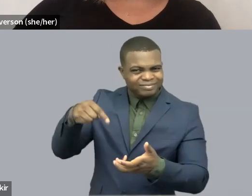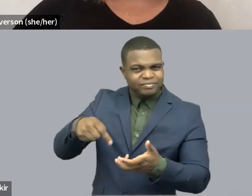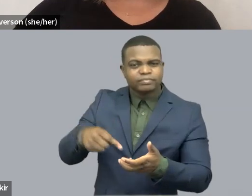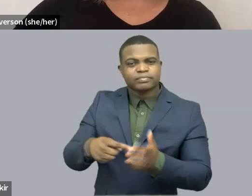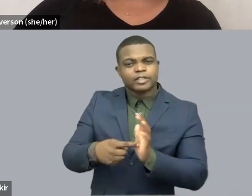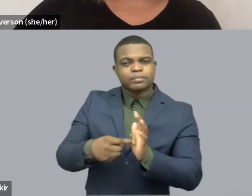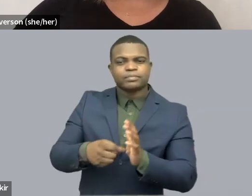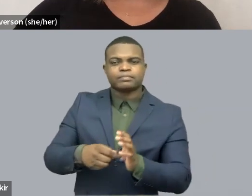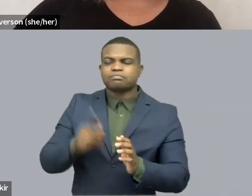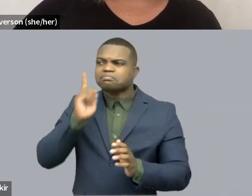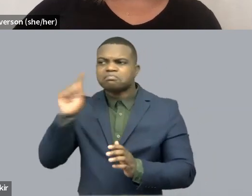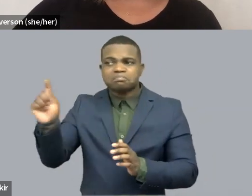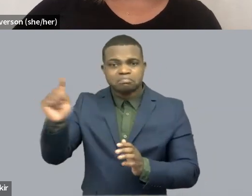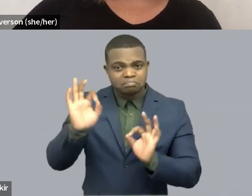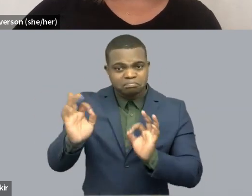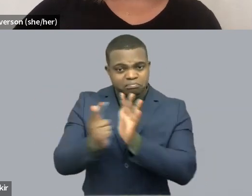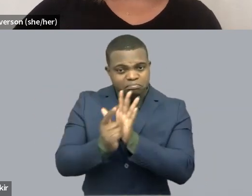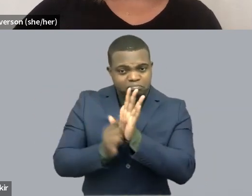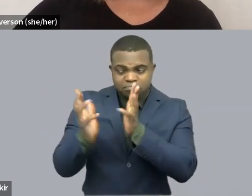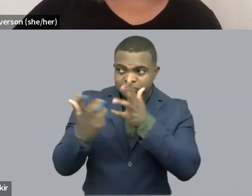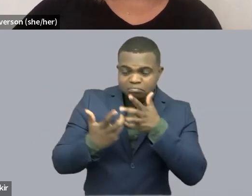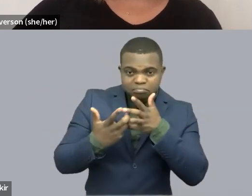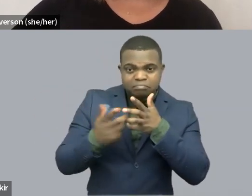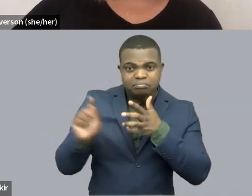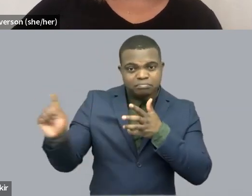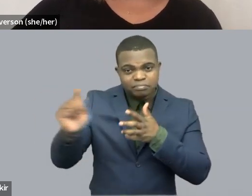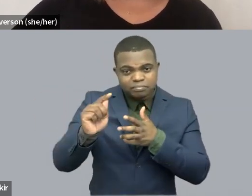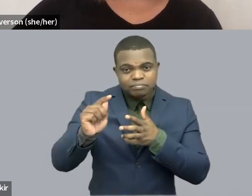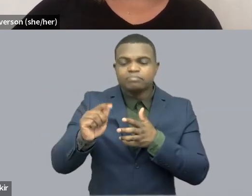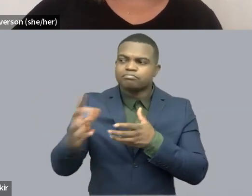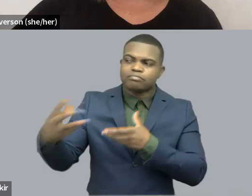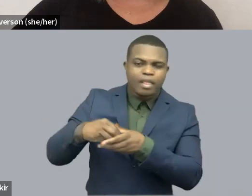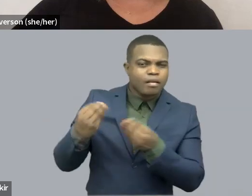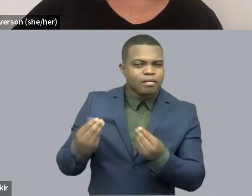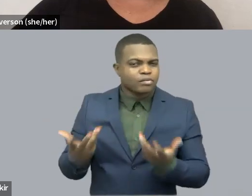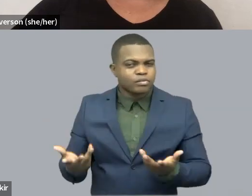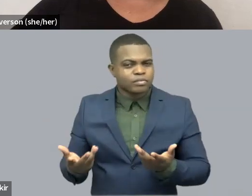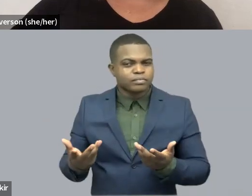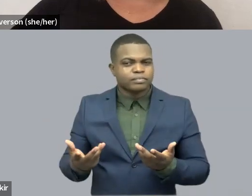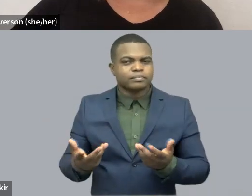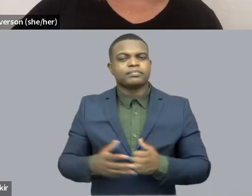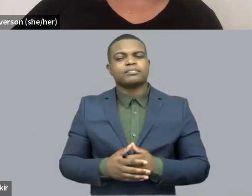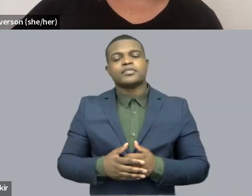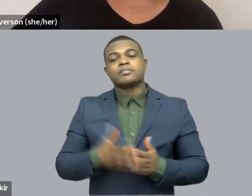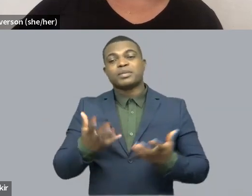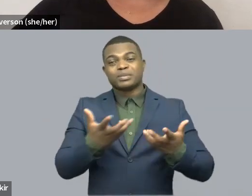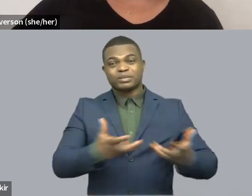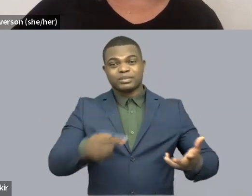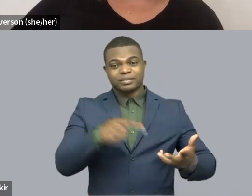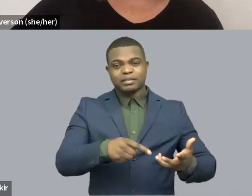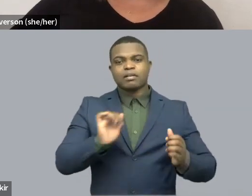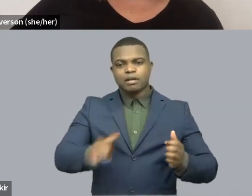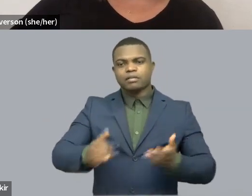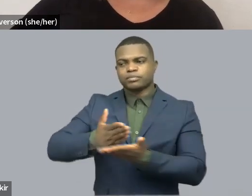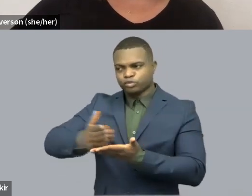work within a specific forum that is called the European Cyber Agora, where basically we led a